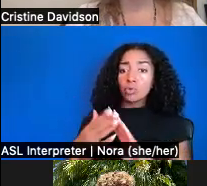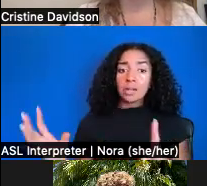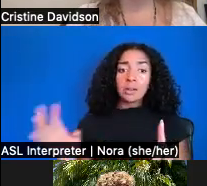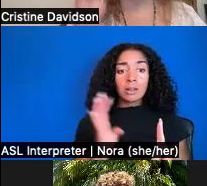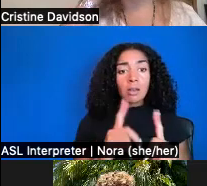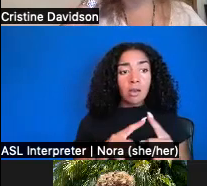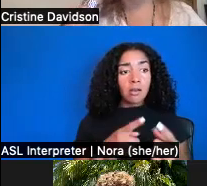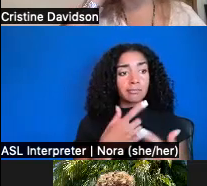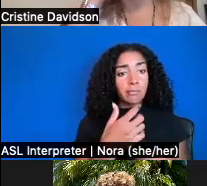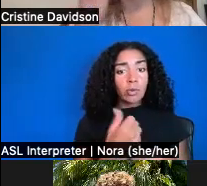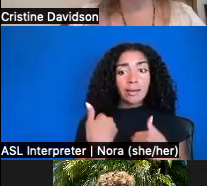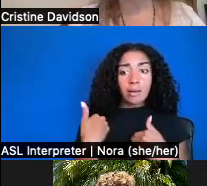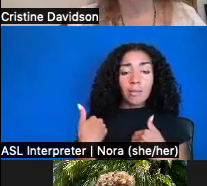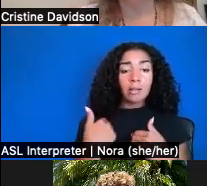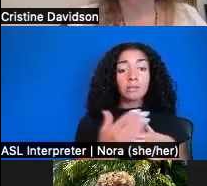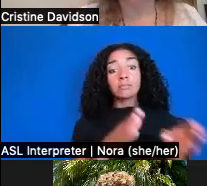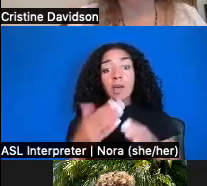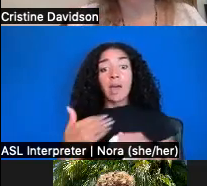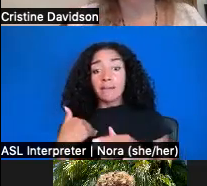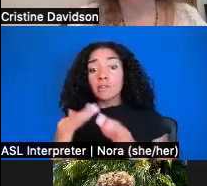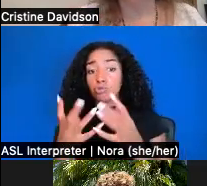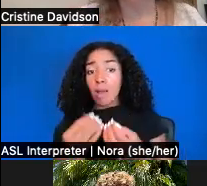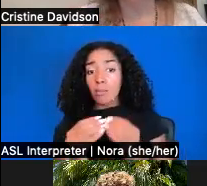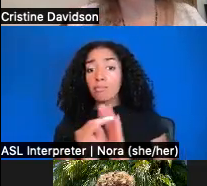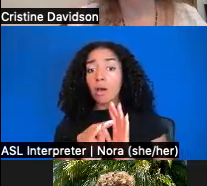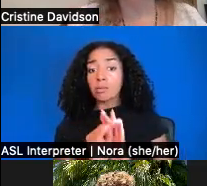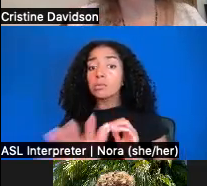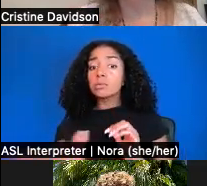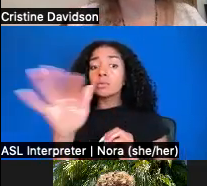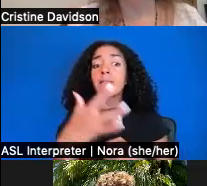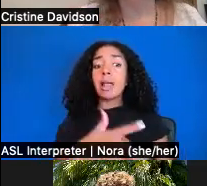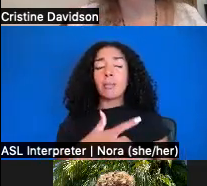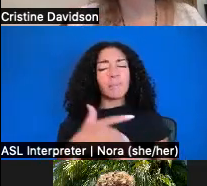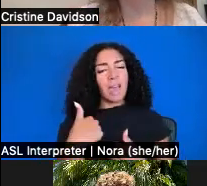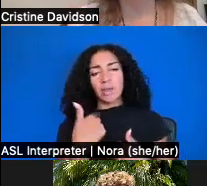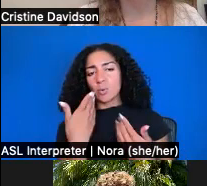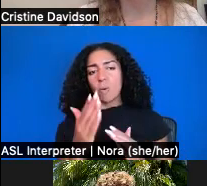out there, but I don't know of any in Minnesota.